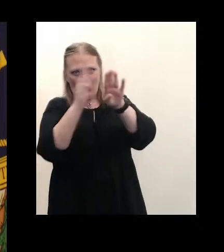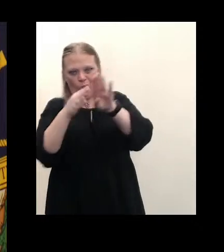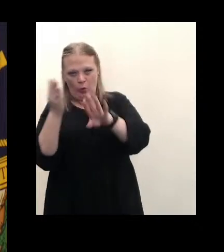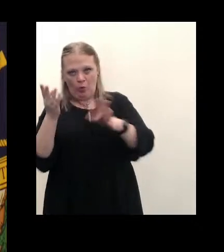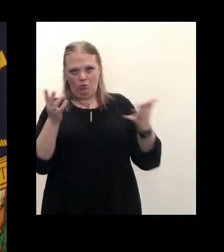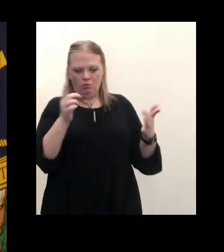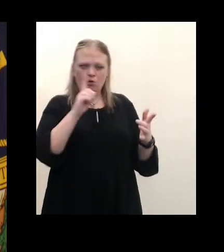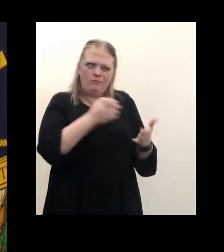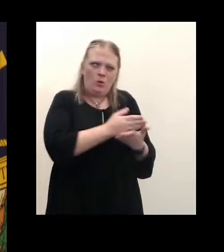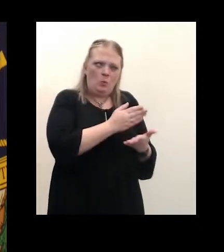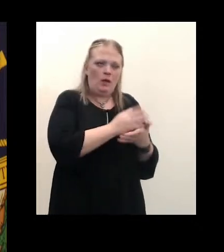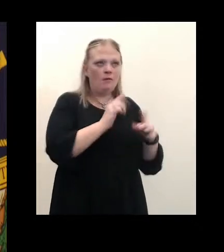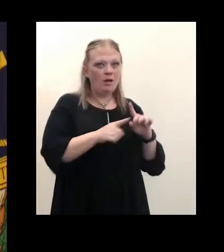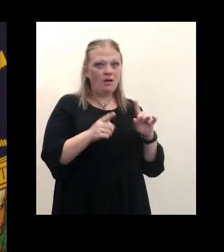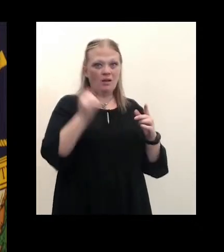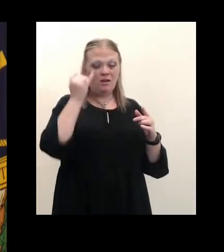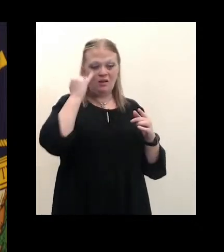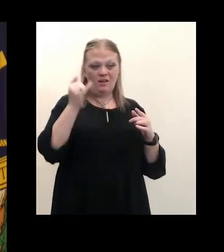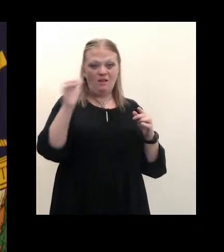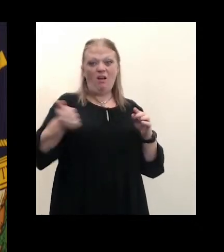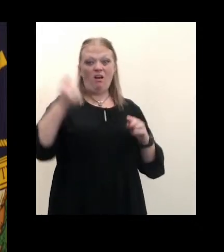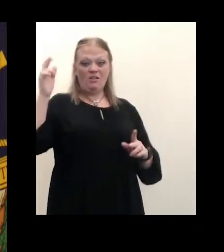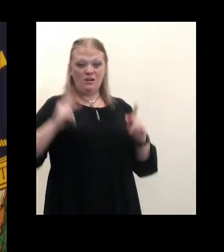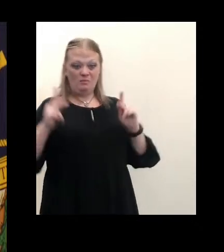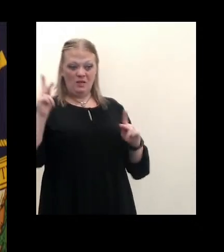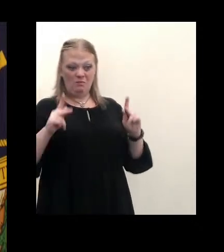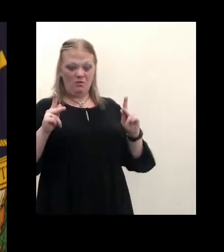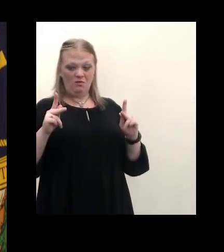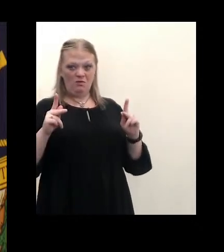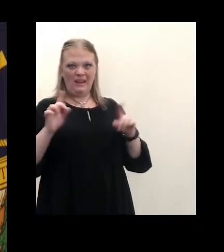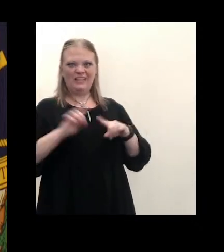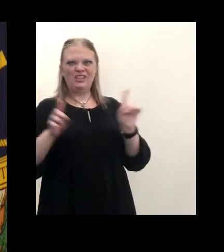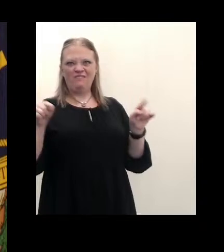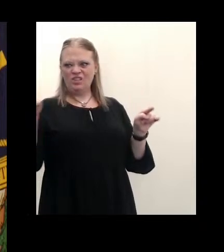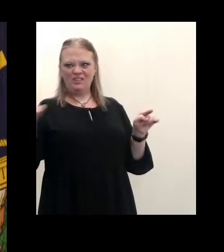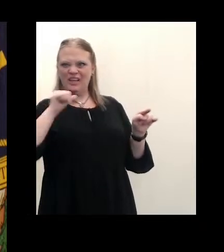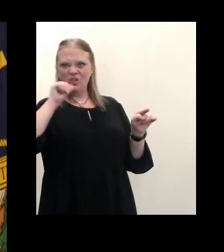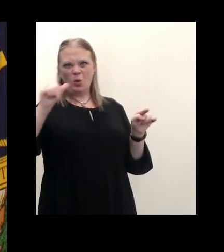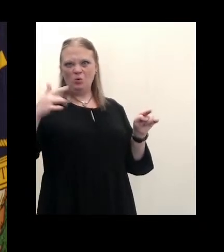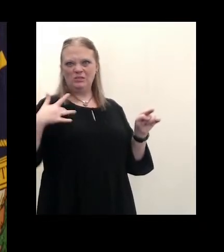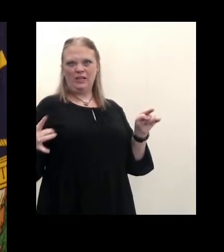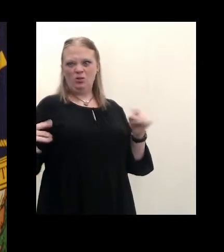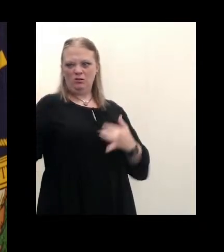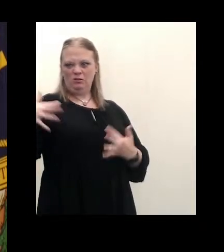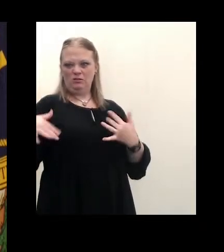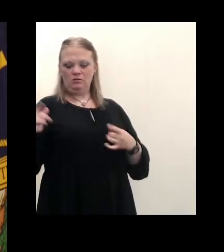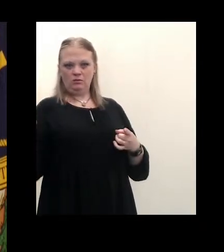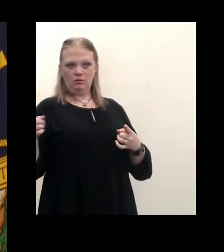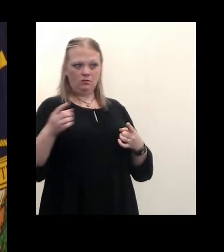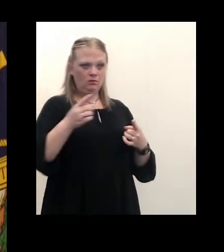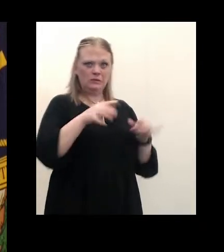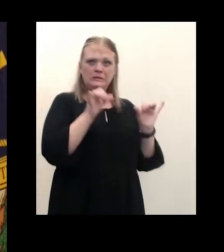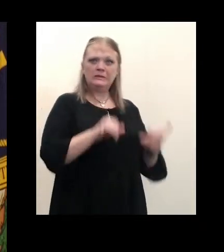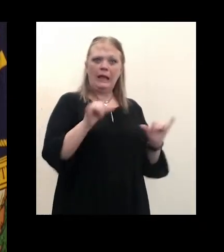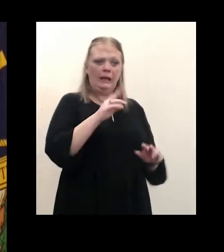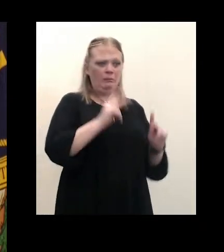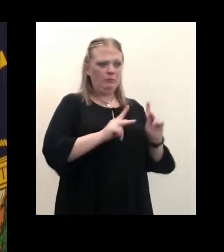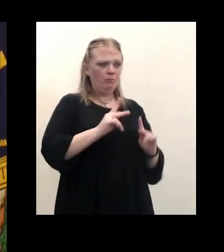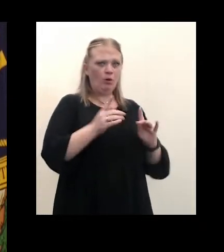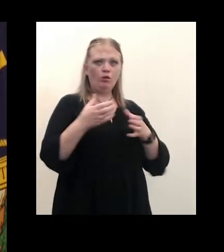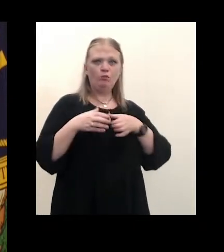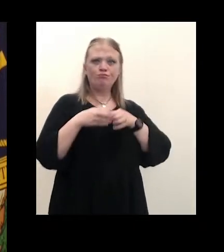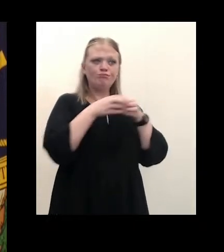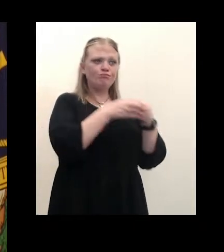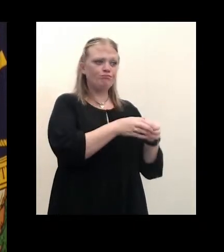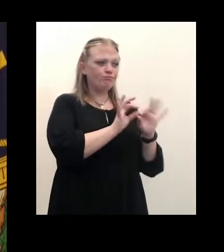But especially if they're around other individuals that they're not normally around. If you're around other individuals that you're around all the time, you don't need to be masked at home. But if you're going